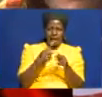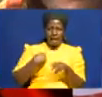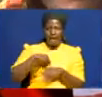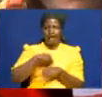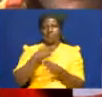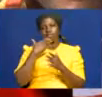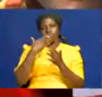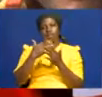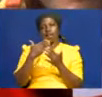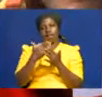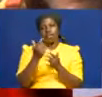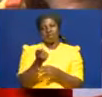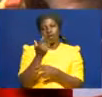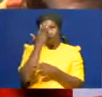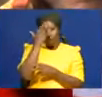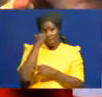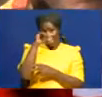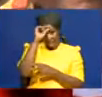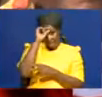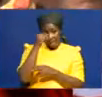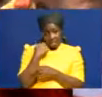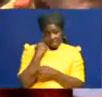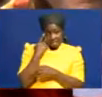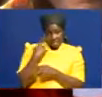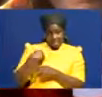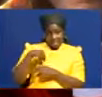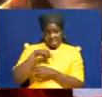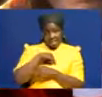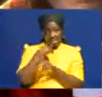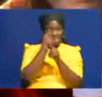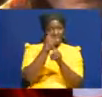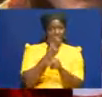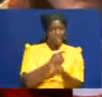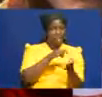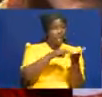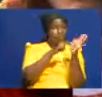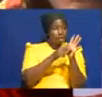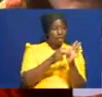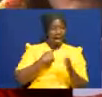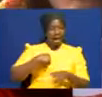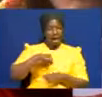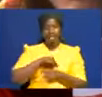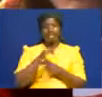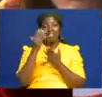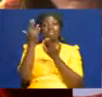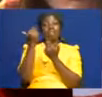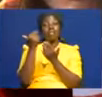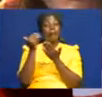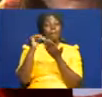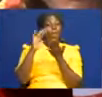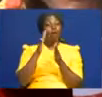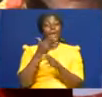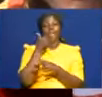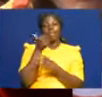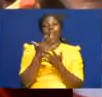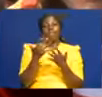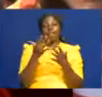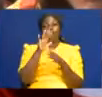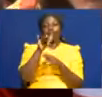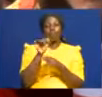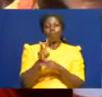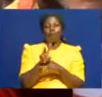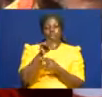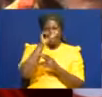imetuona, imetuangazia kwa miradi tofauti tofauti. Tunatarajia mazuri zaidi kutoka kwa serikali zetu zote